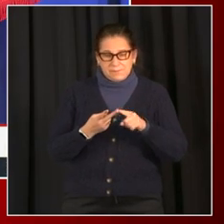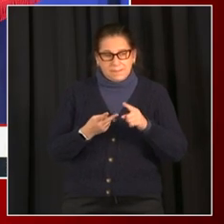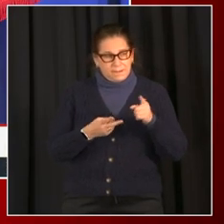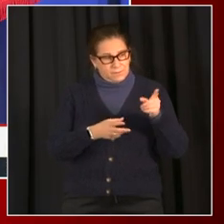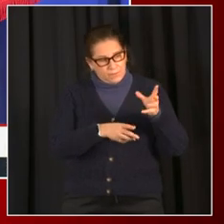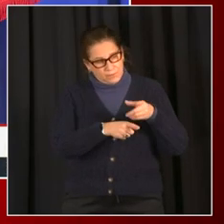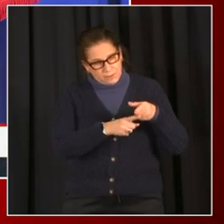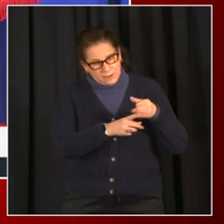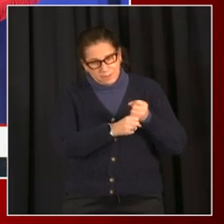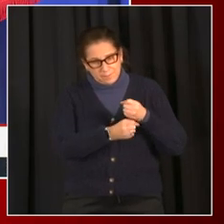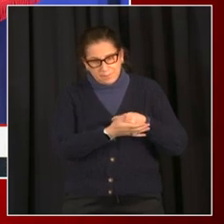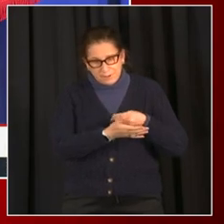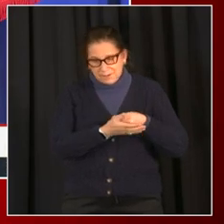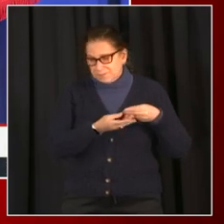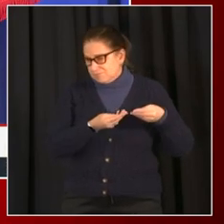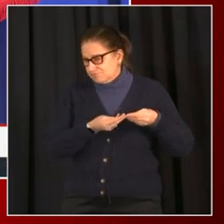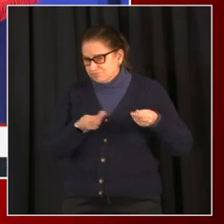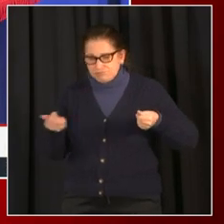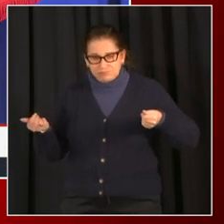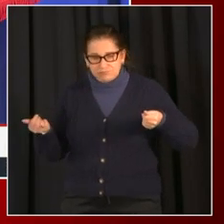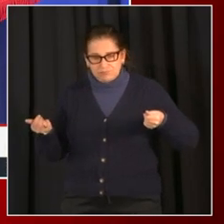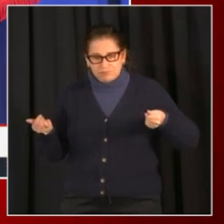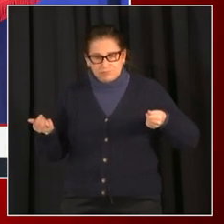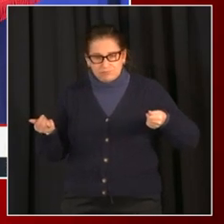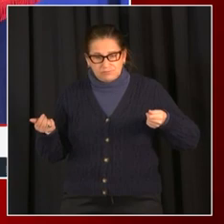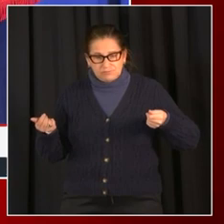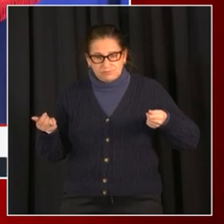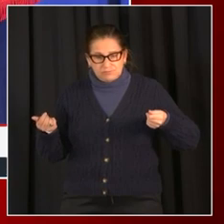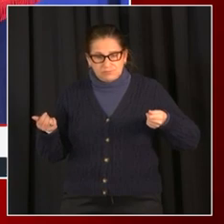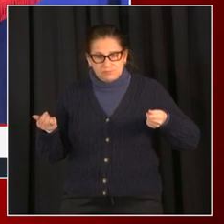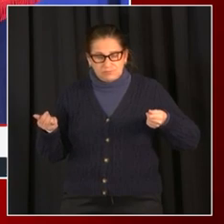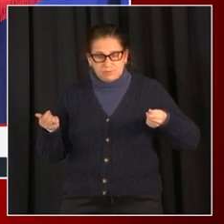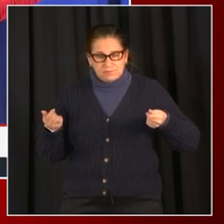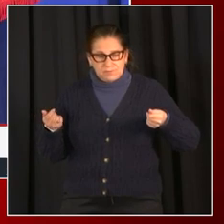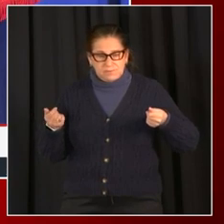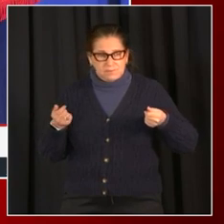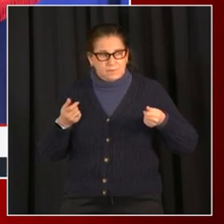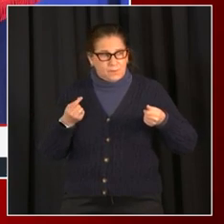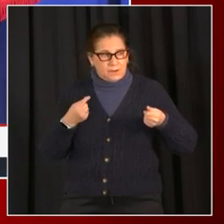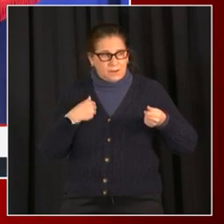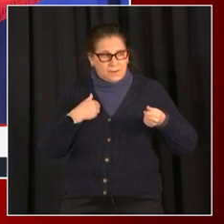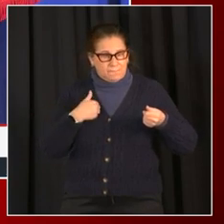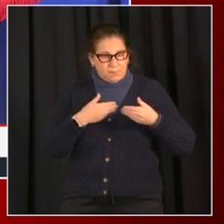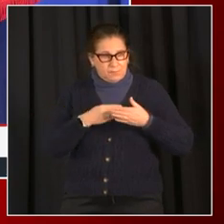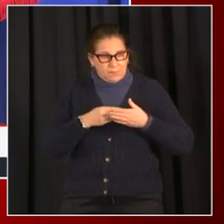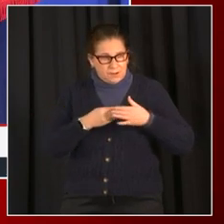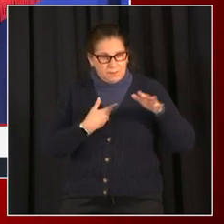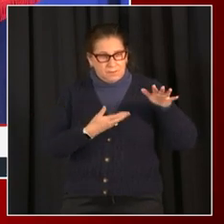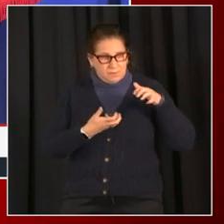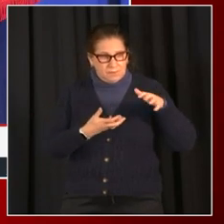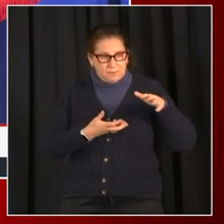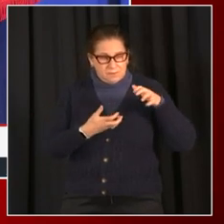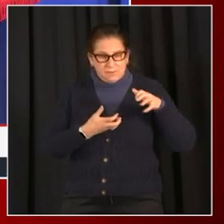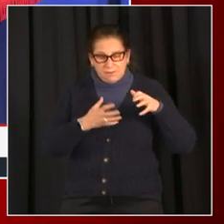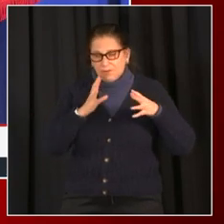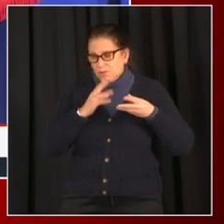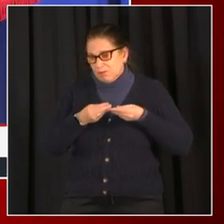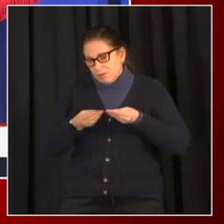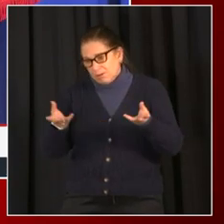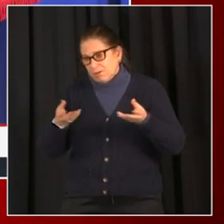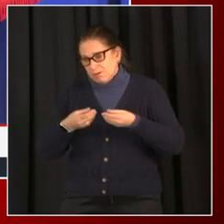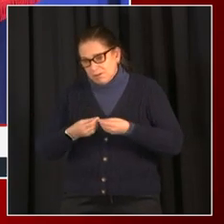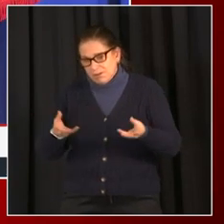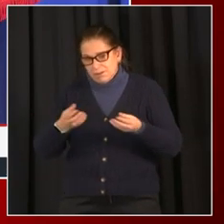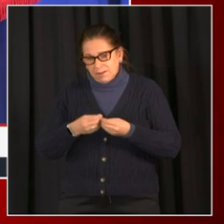for the last year. But there are buckets of money that will impact our budget, we think, in